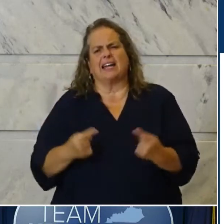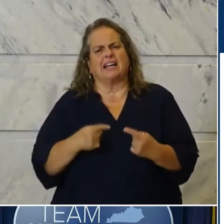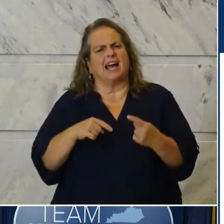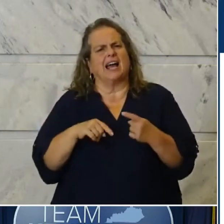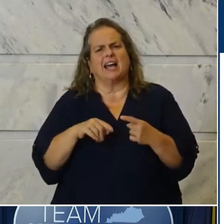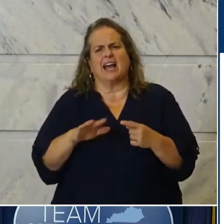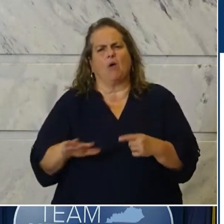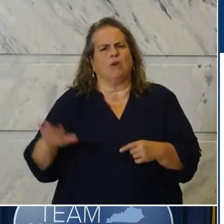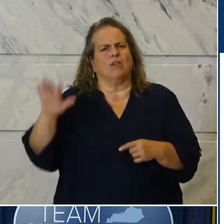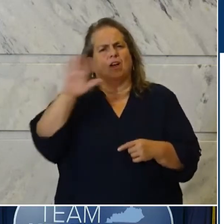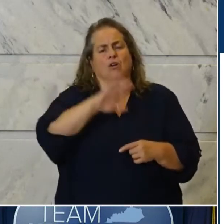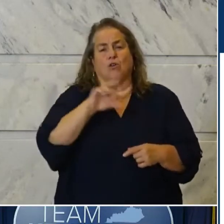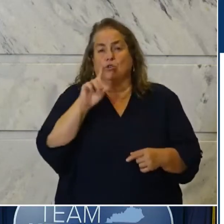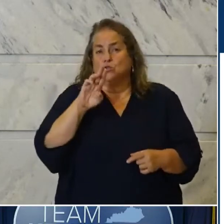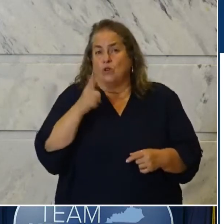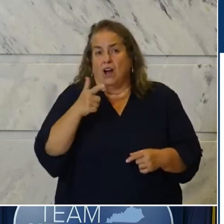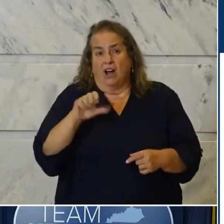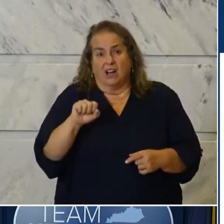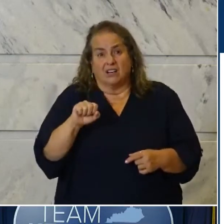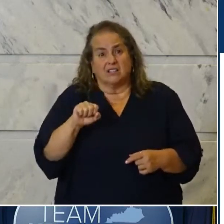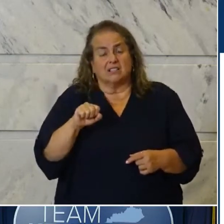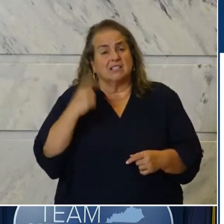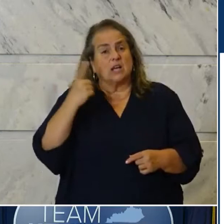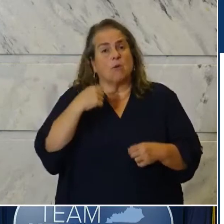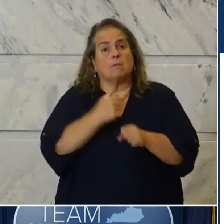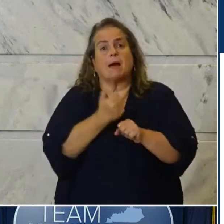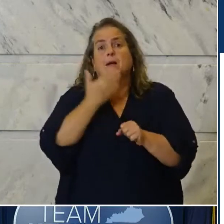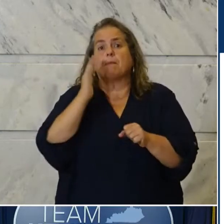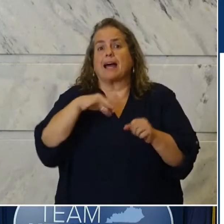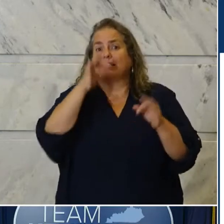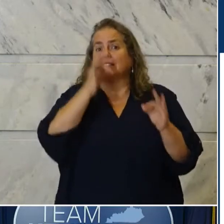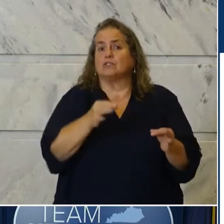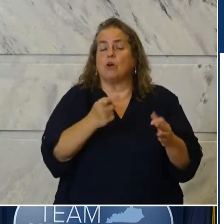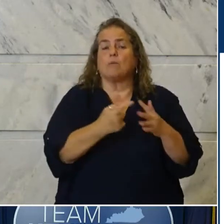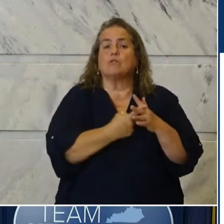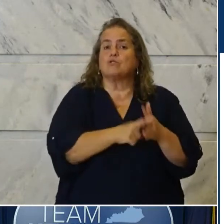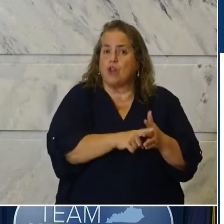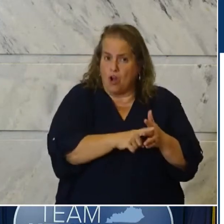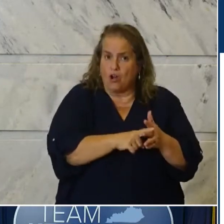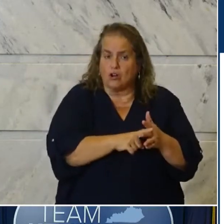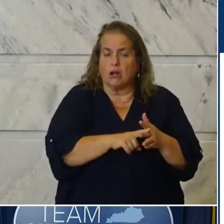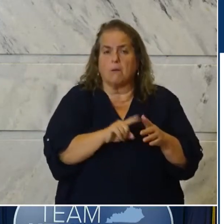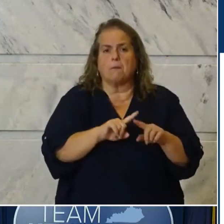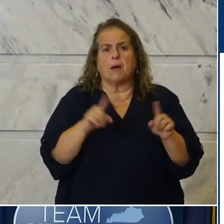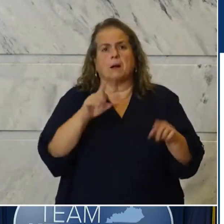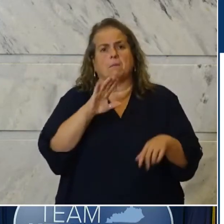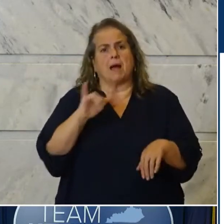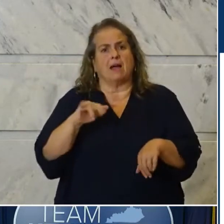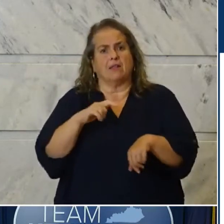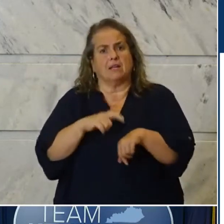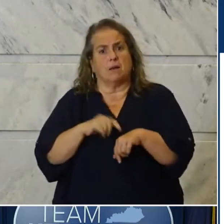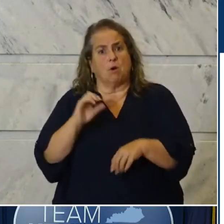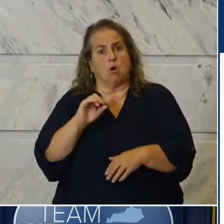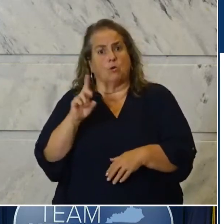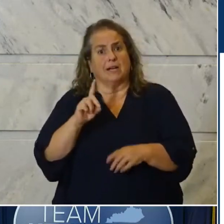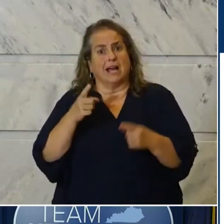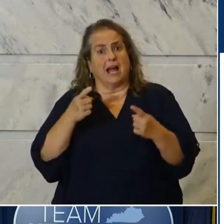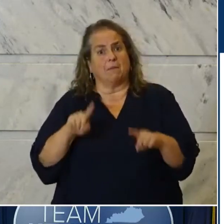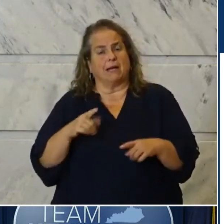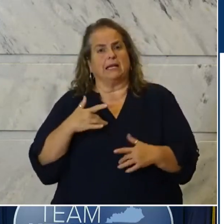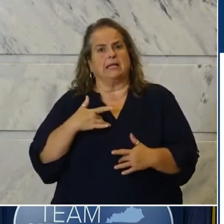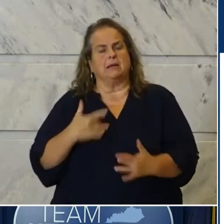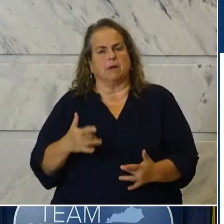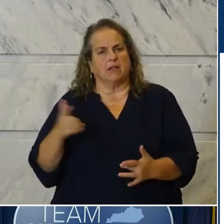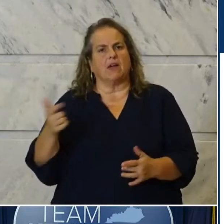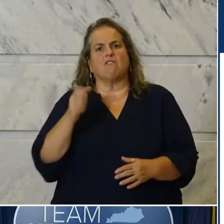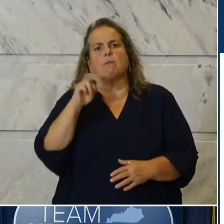these drugs, somebody may make a bad decision in the start. But by the time that an overdose happens, typically they have been